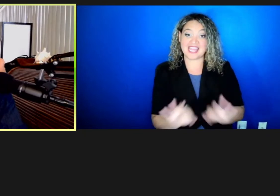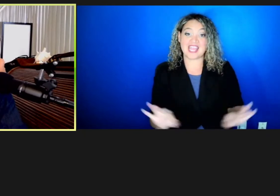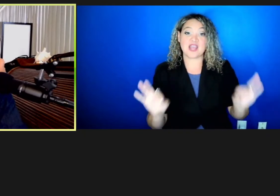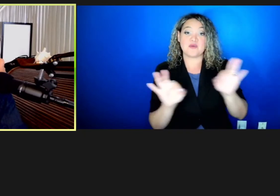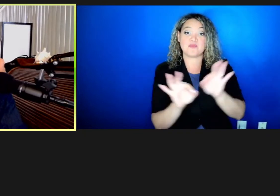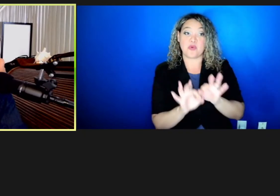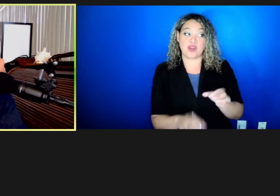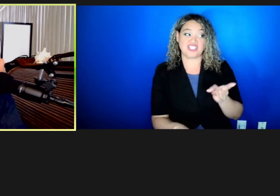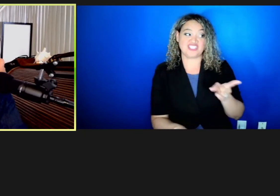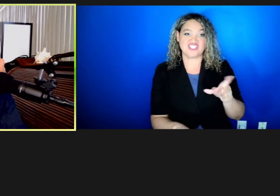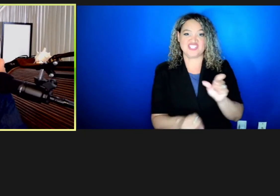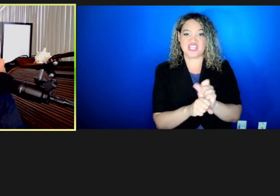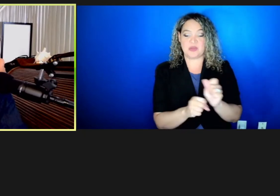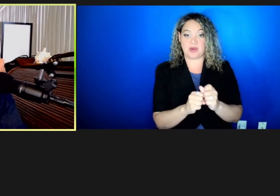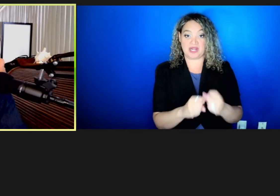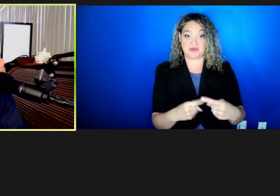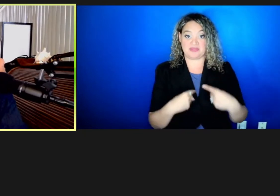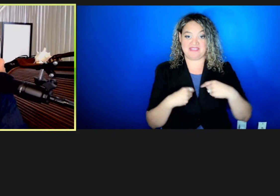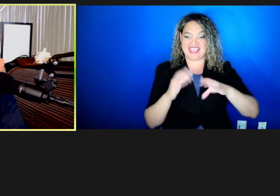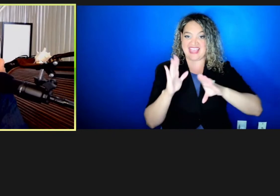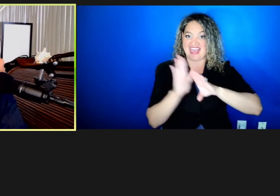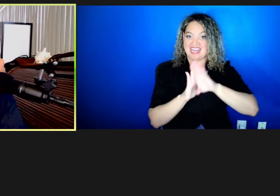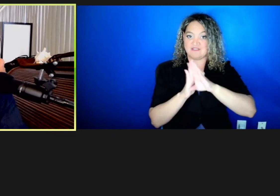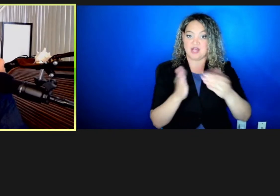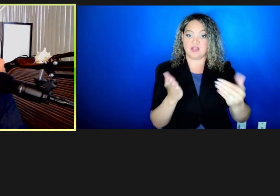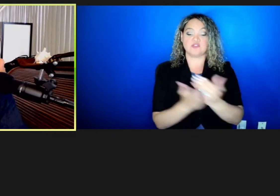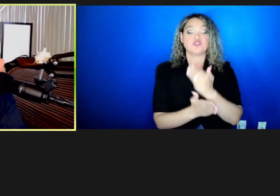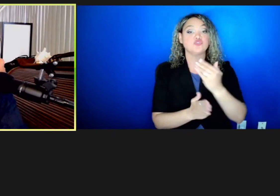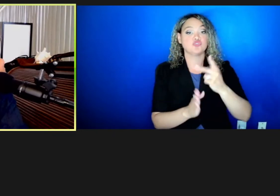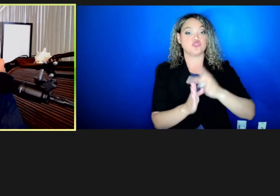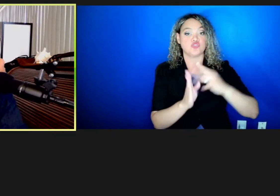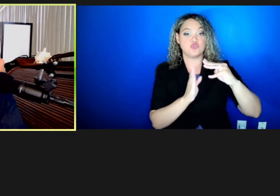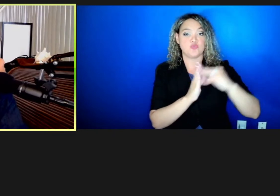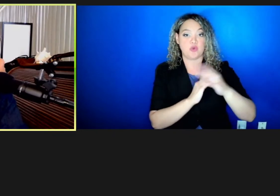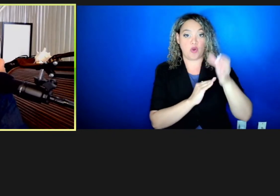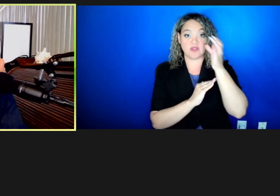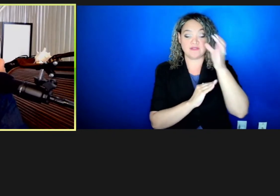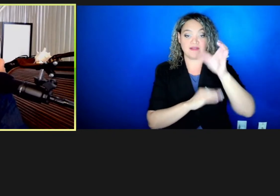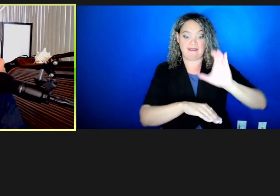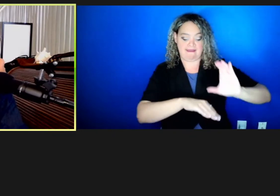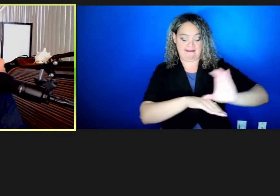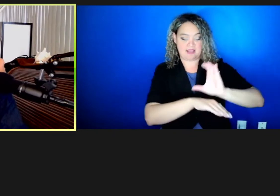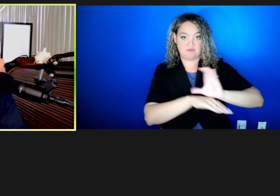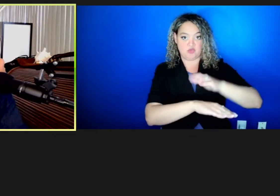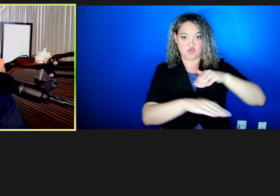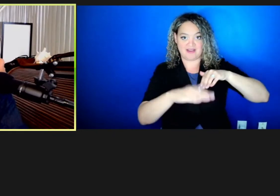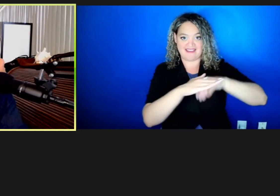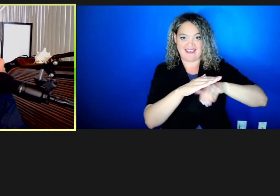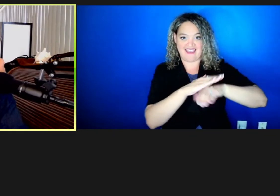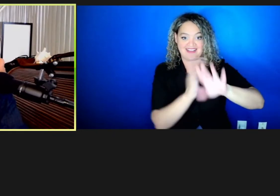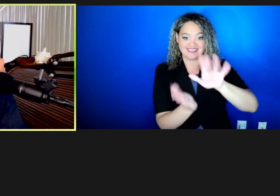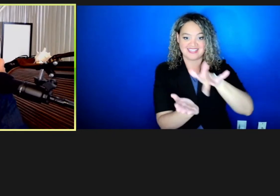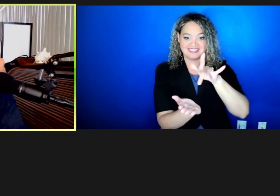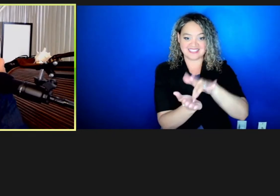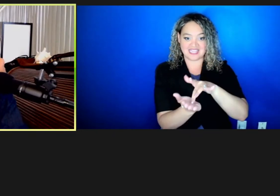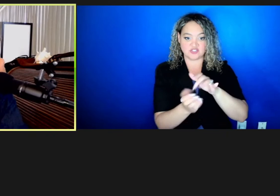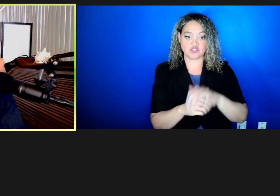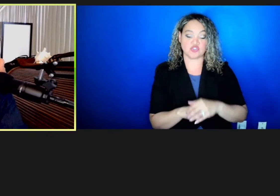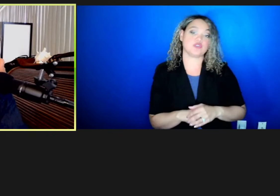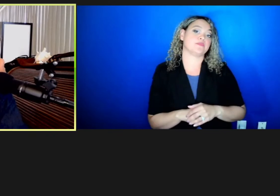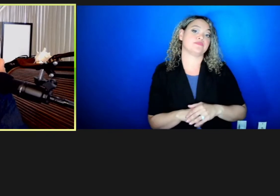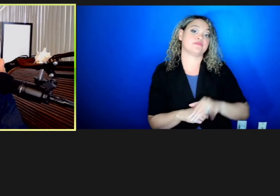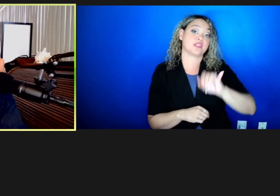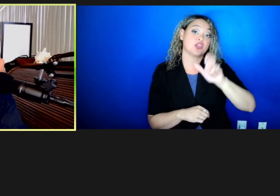as I began to develop a new program concept, a computer access center. Jean would become